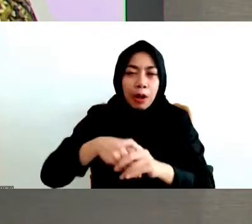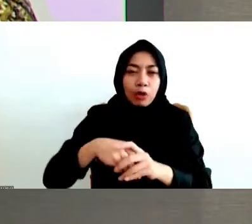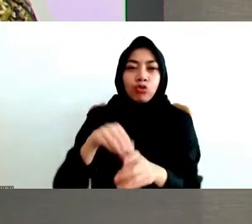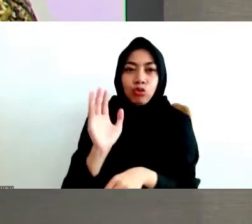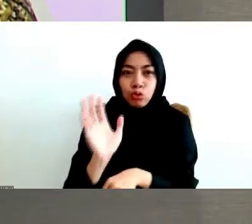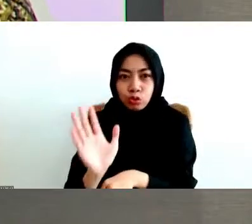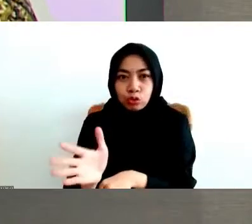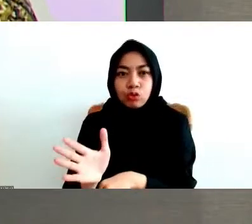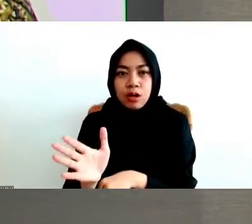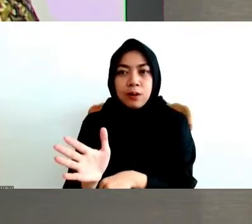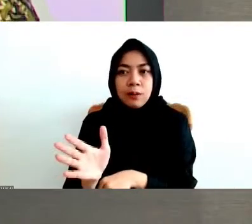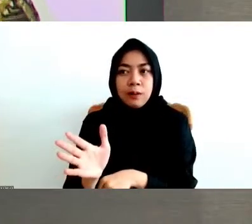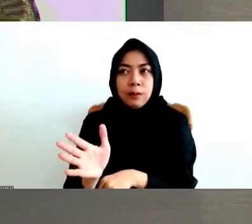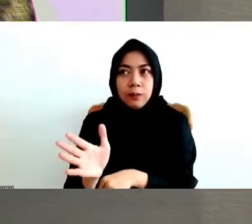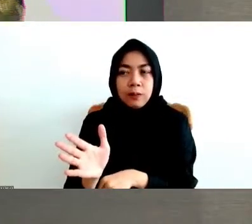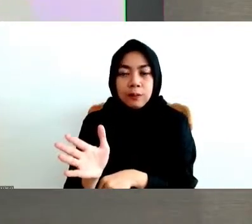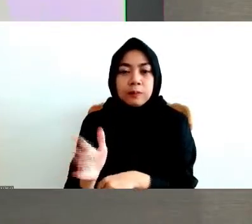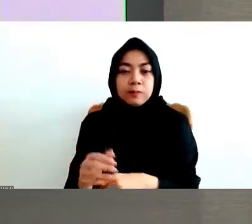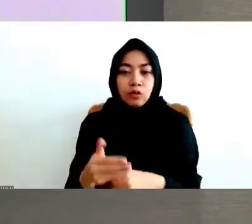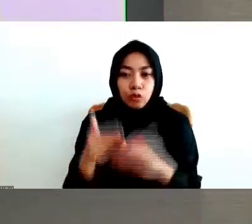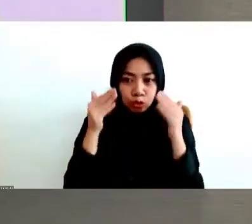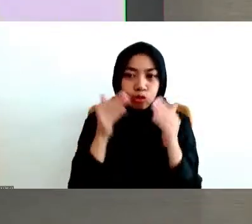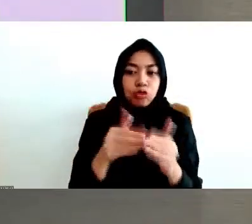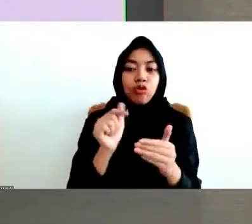targeting the extreme poor.